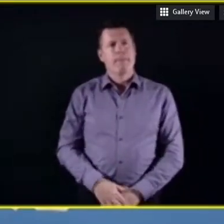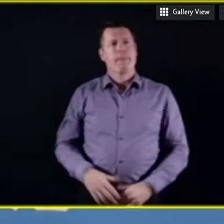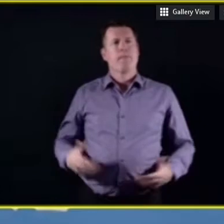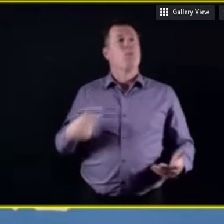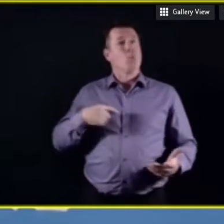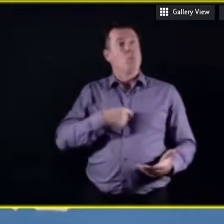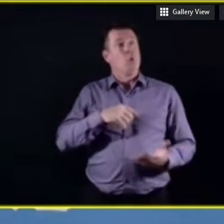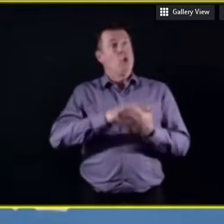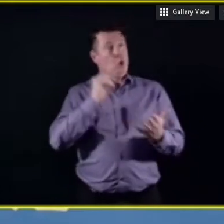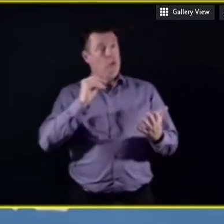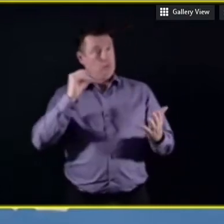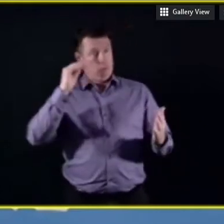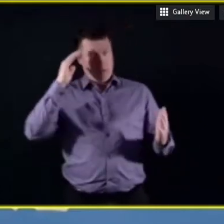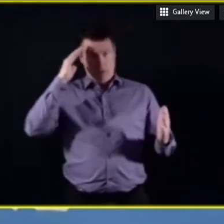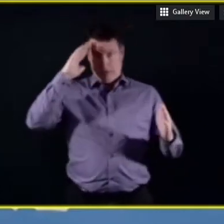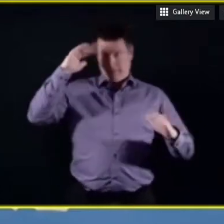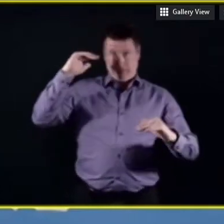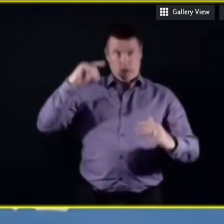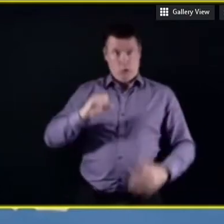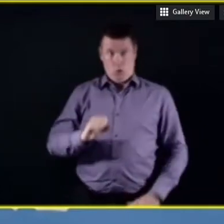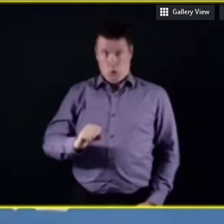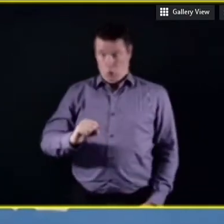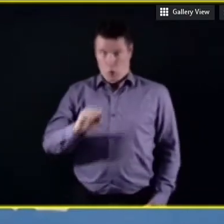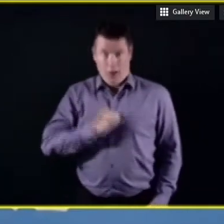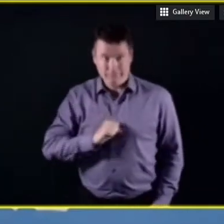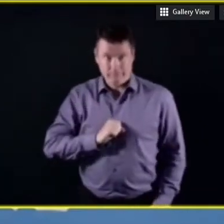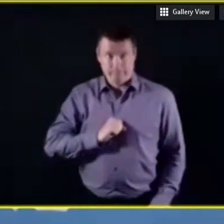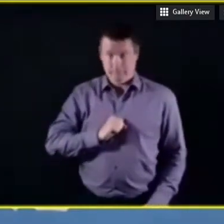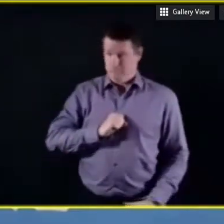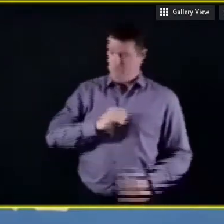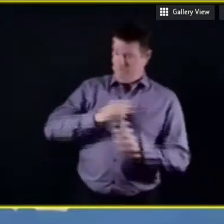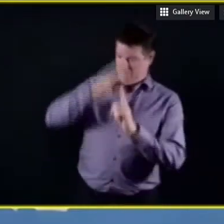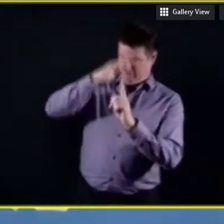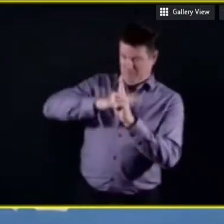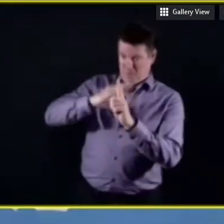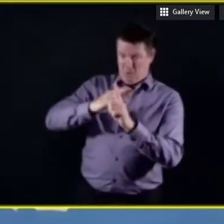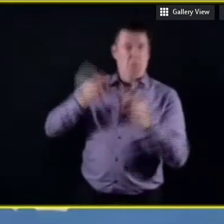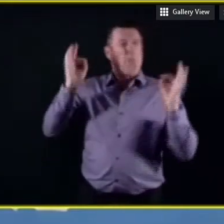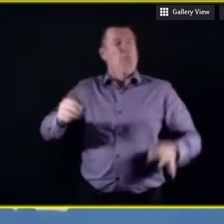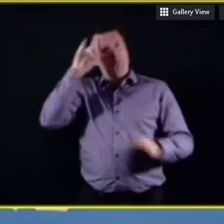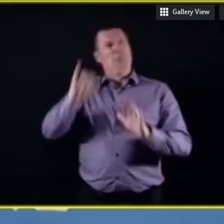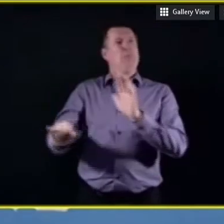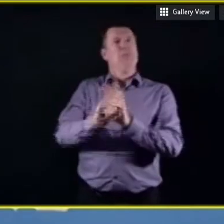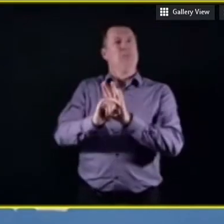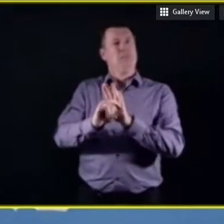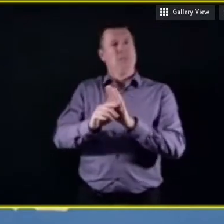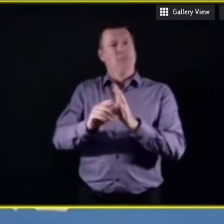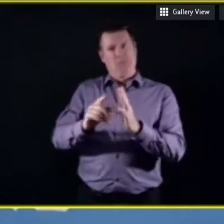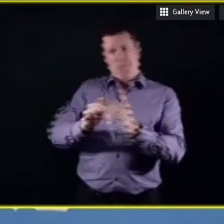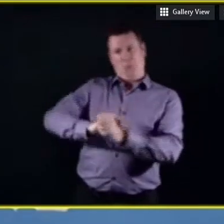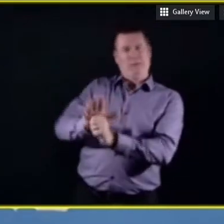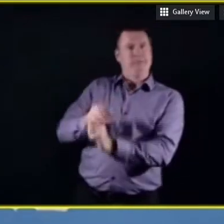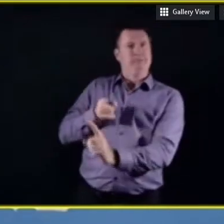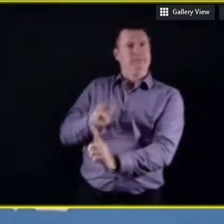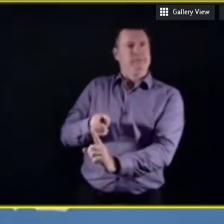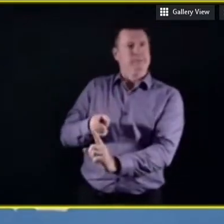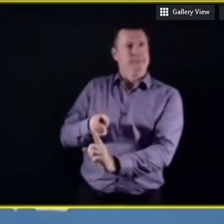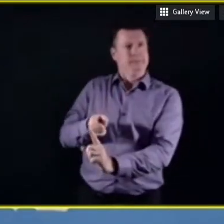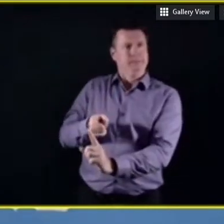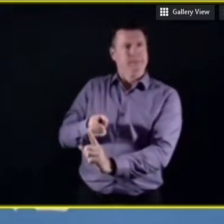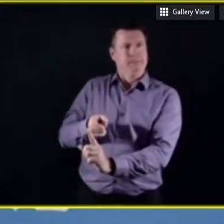expected, since really the wave of influenza, the 2019-2020 influenza, really came and went